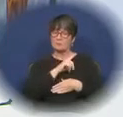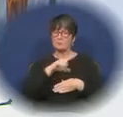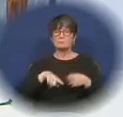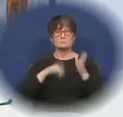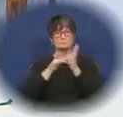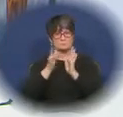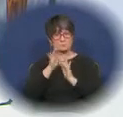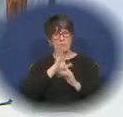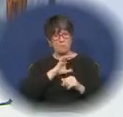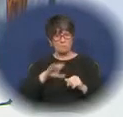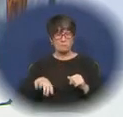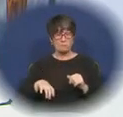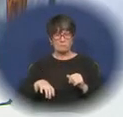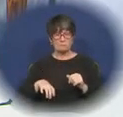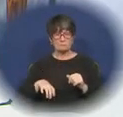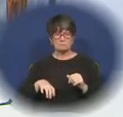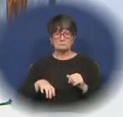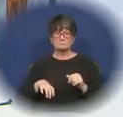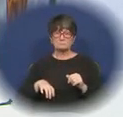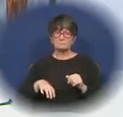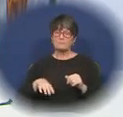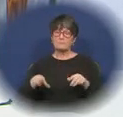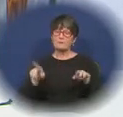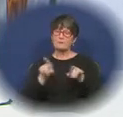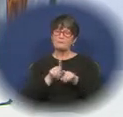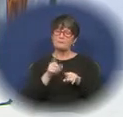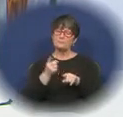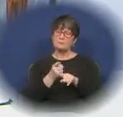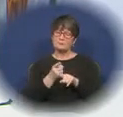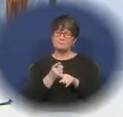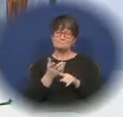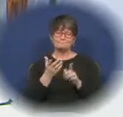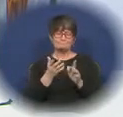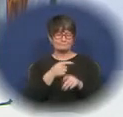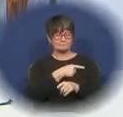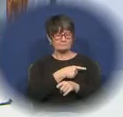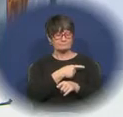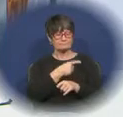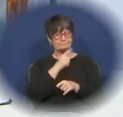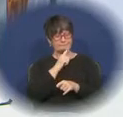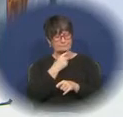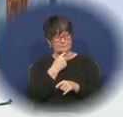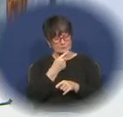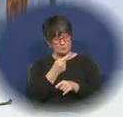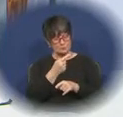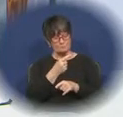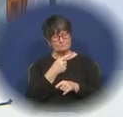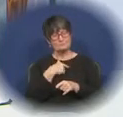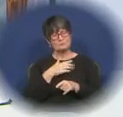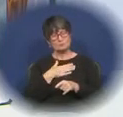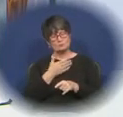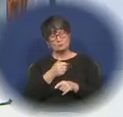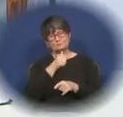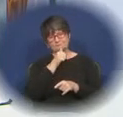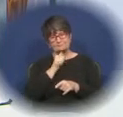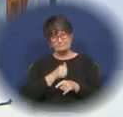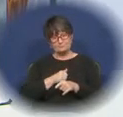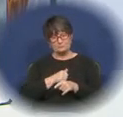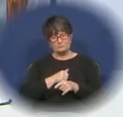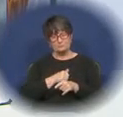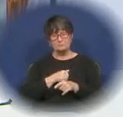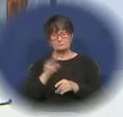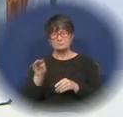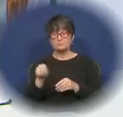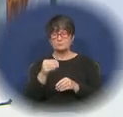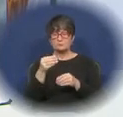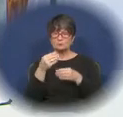Lord Jesus Christ. At the time he was betrayed and entered willingly into his passion, he took